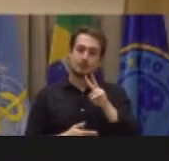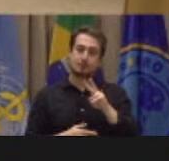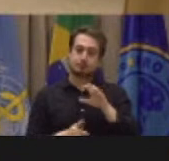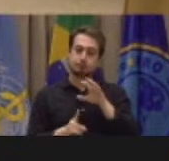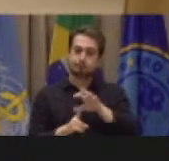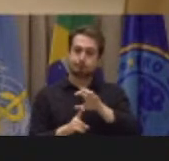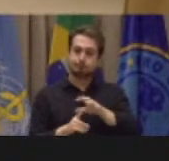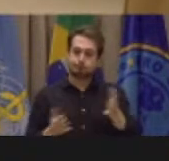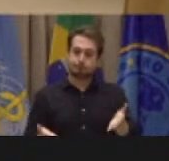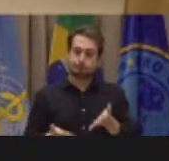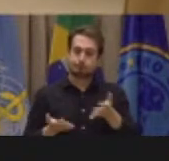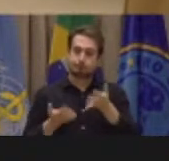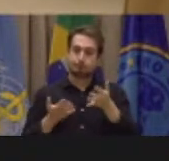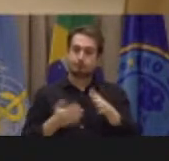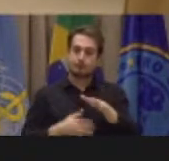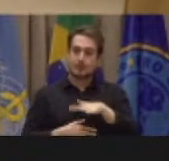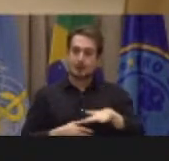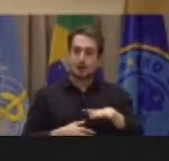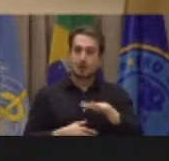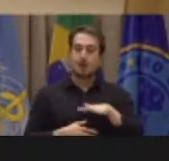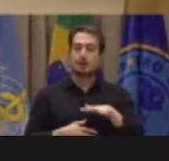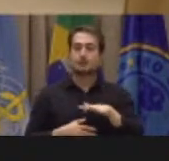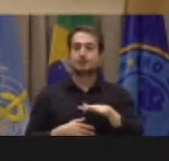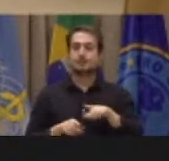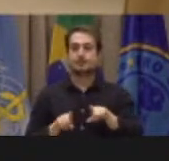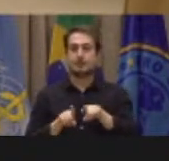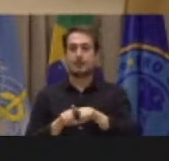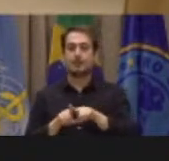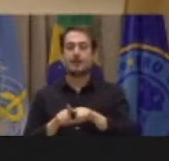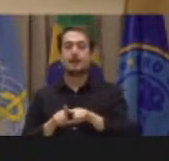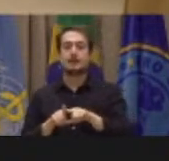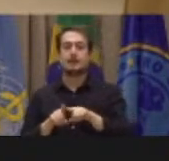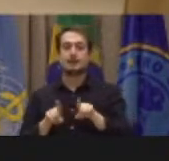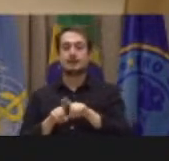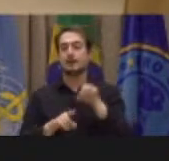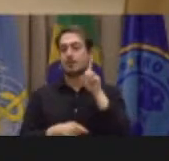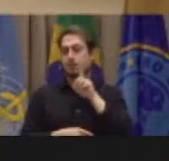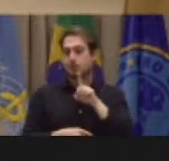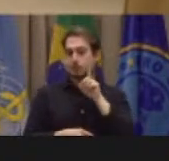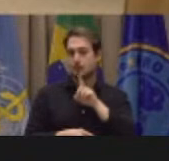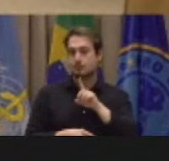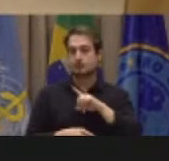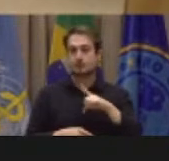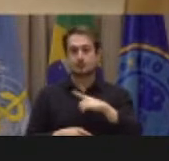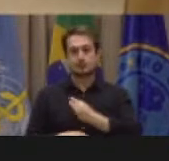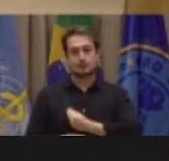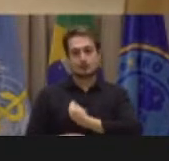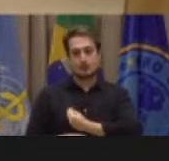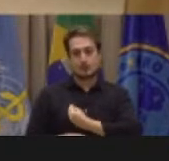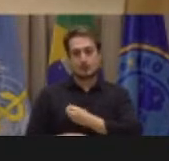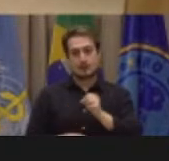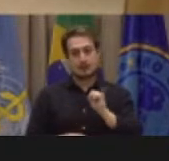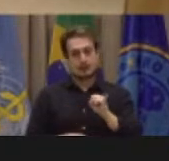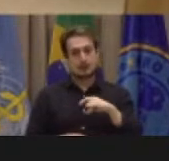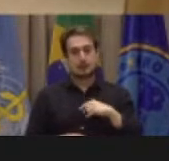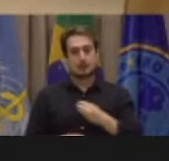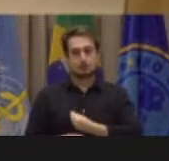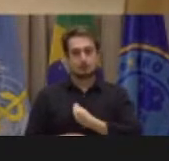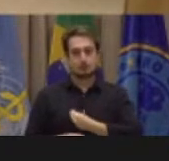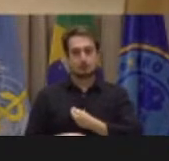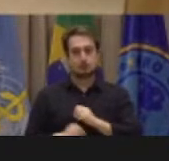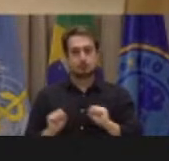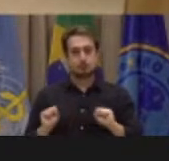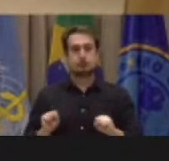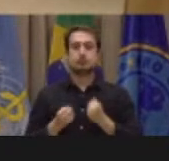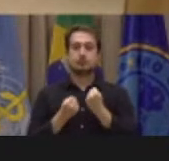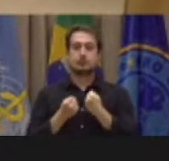we see the incidence that is being reported in Europe and the United States for long COVID,